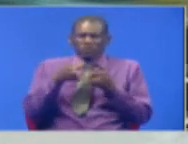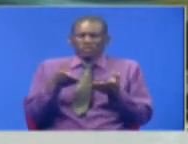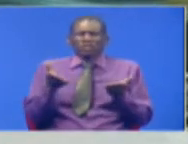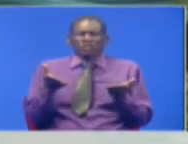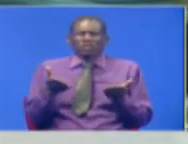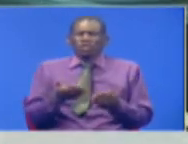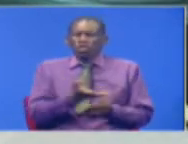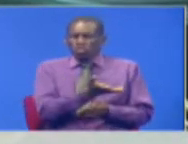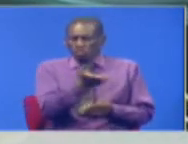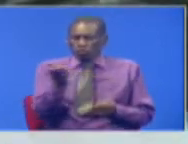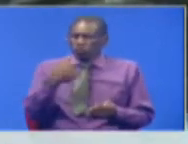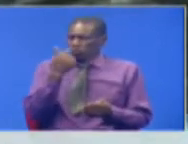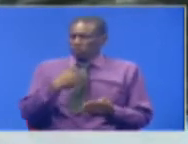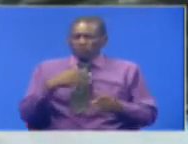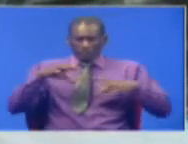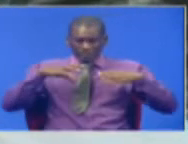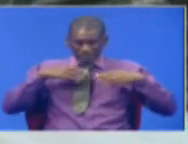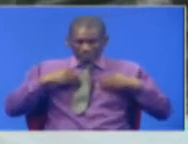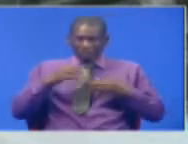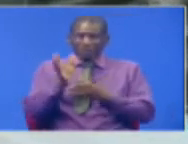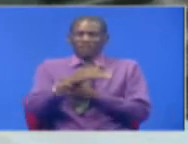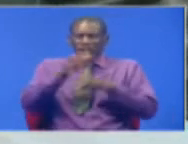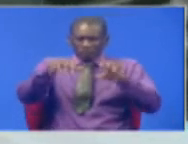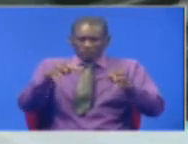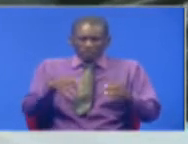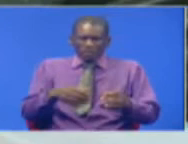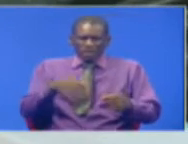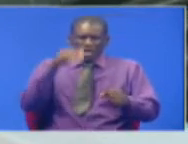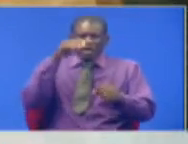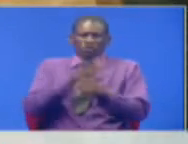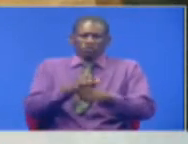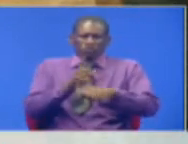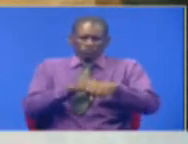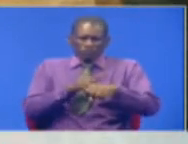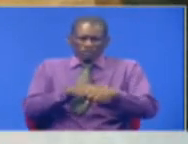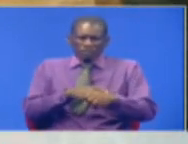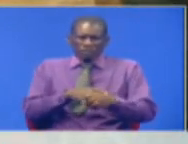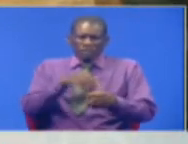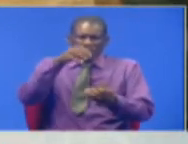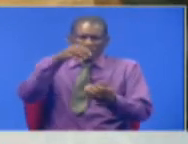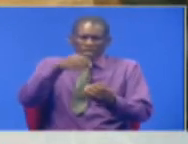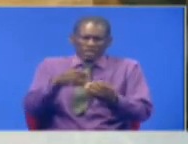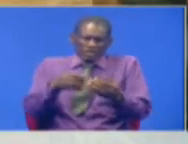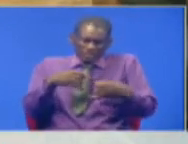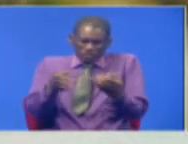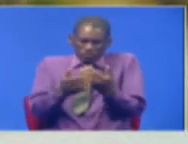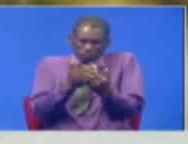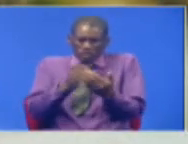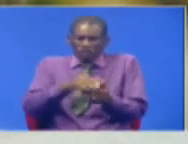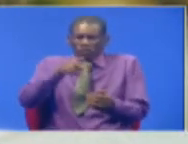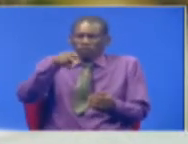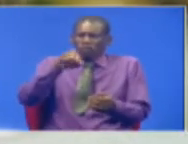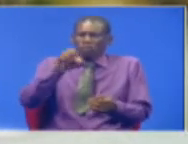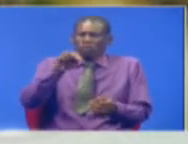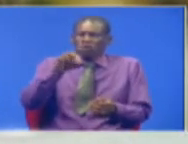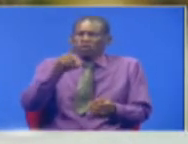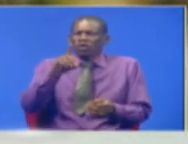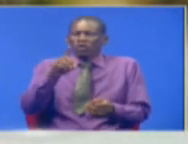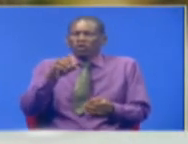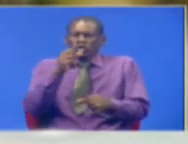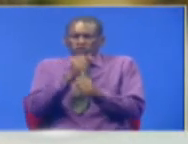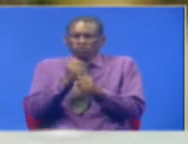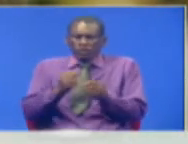Those who have embraced fish farming spend most of their time tending to the ponds and ensuring a clean environment for the fish